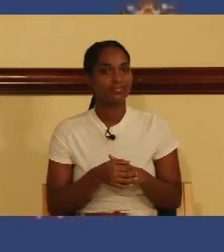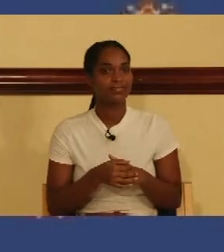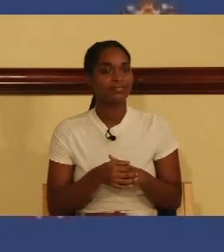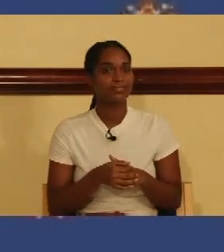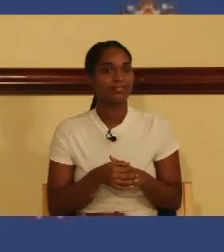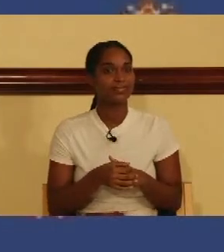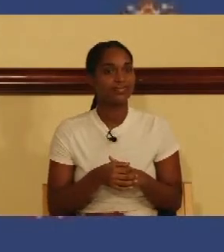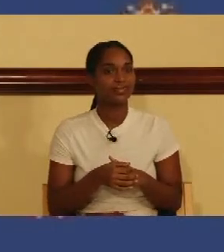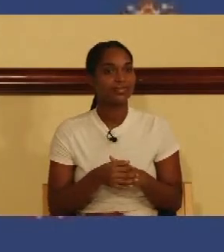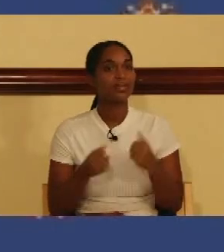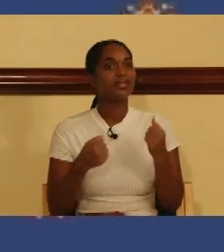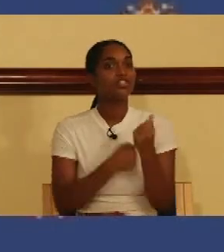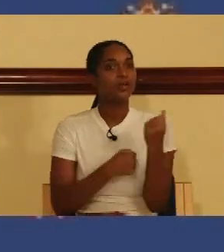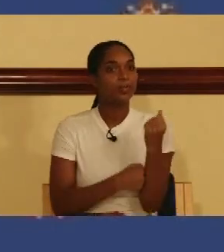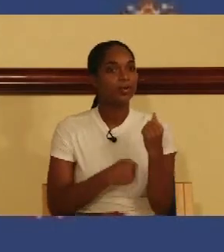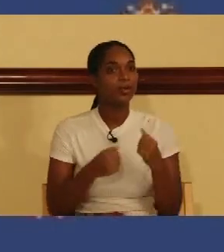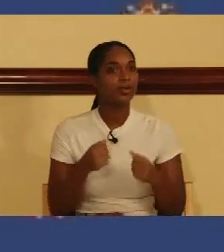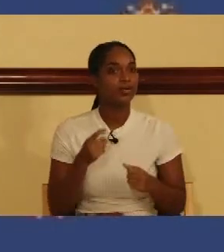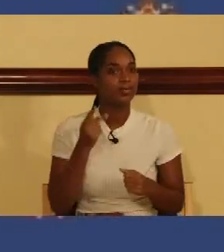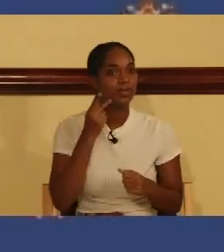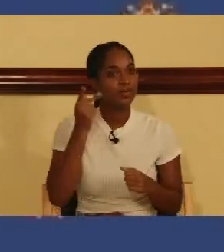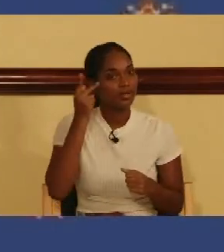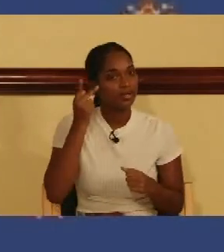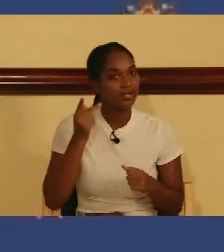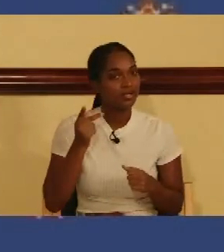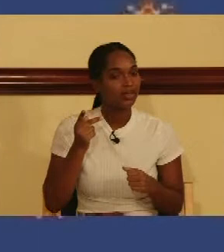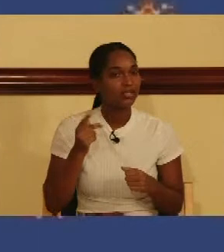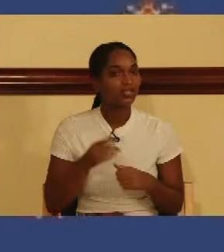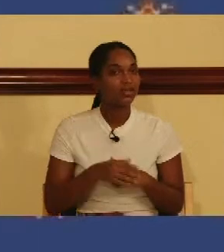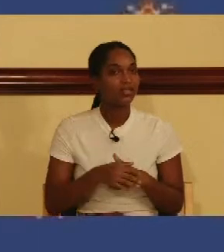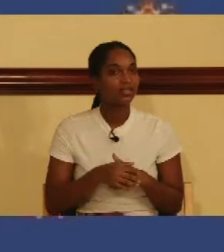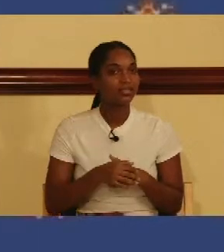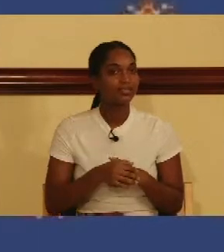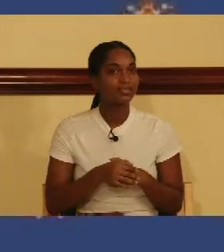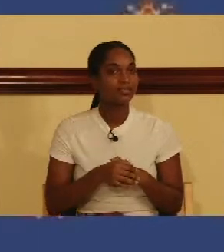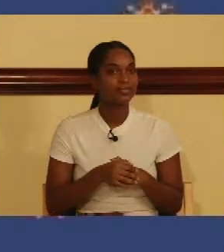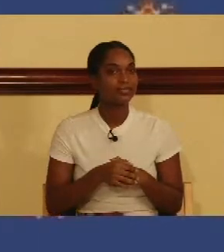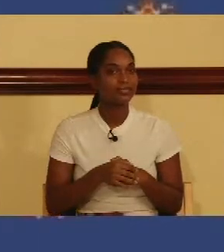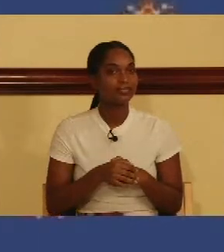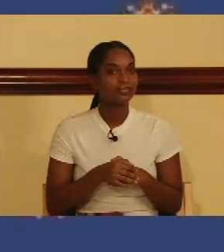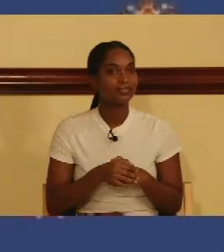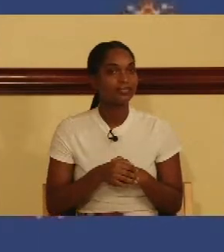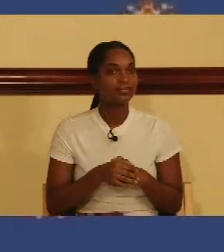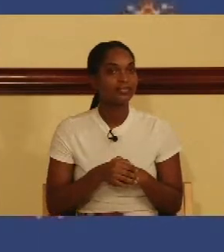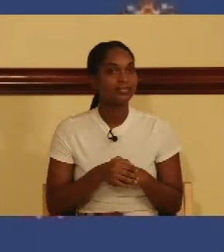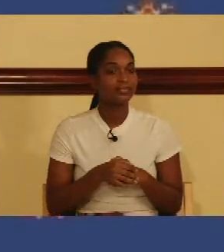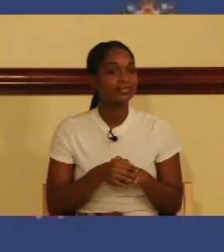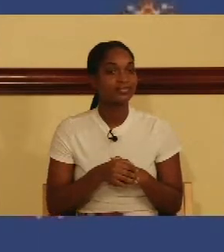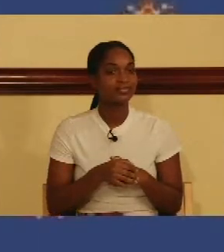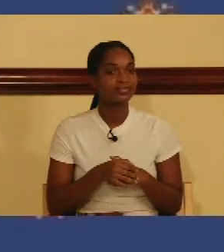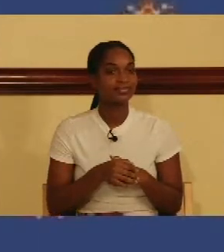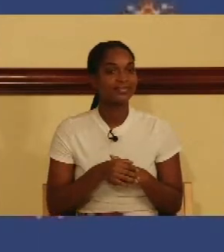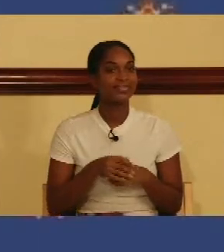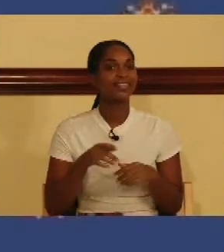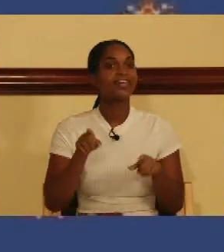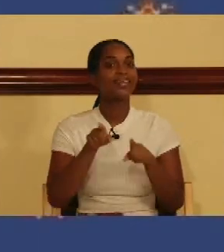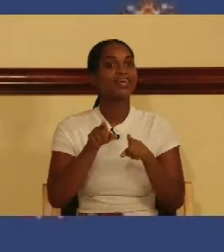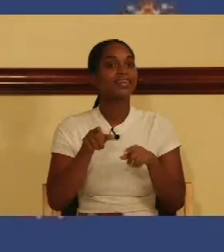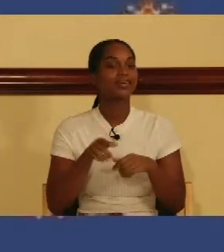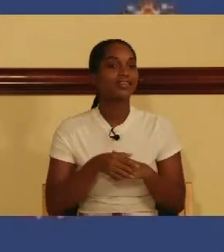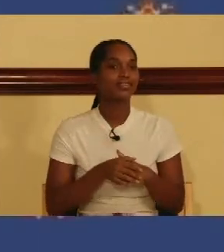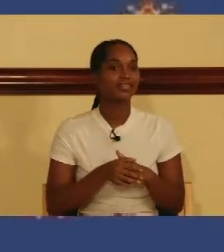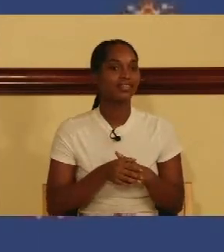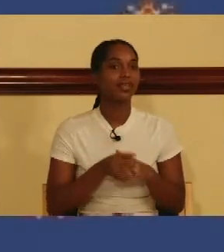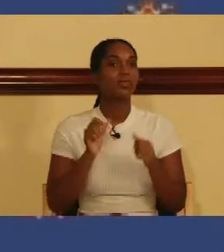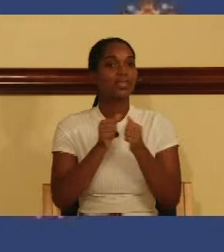been supporting our parents, and our officers also go into the virtual classrooms, engage the students, give